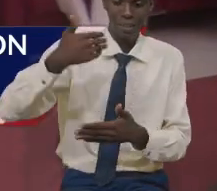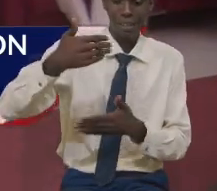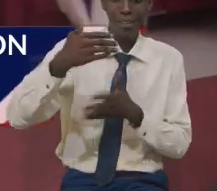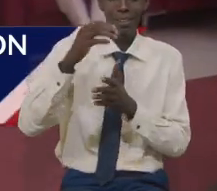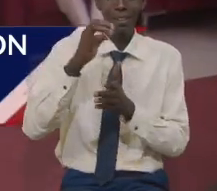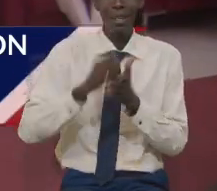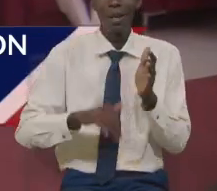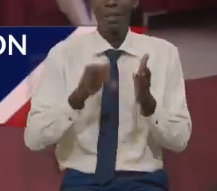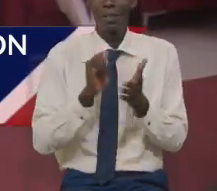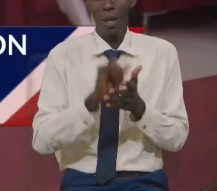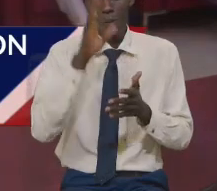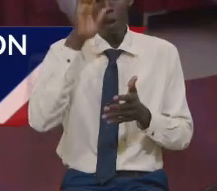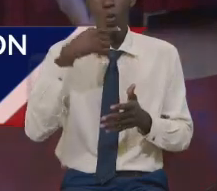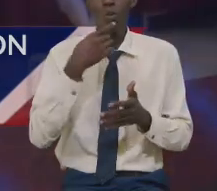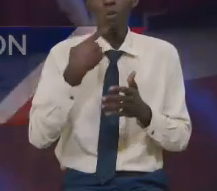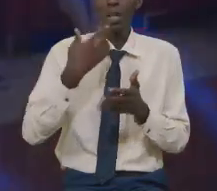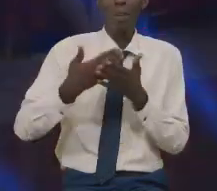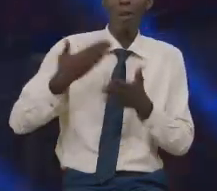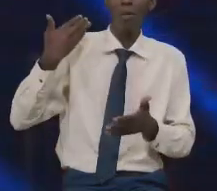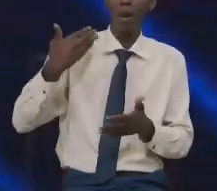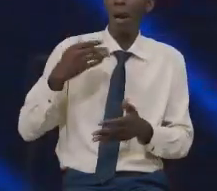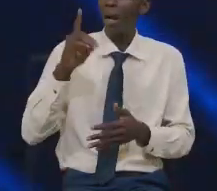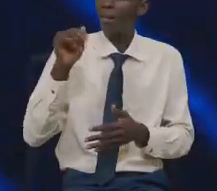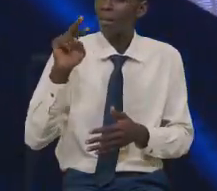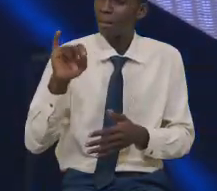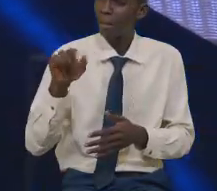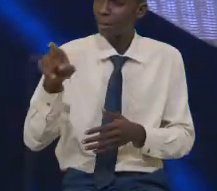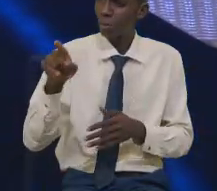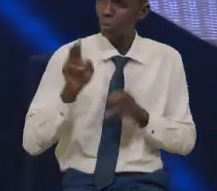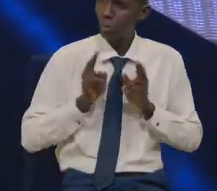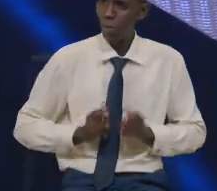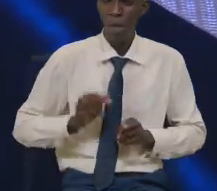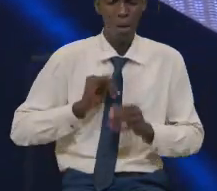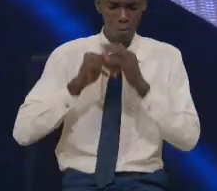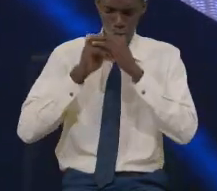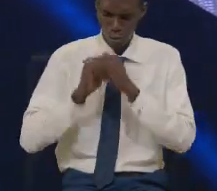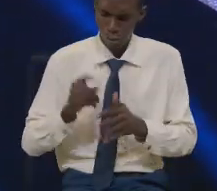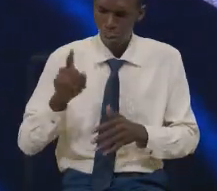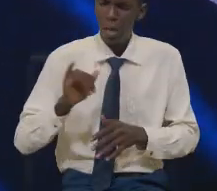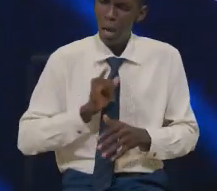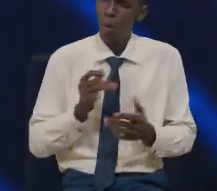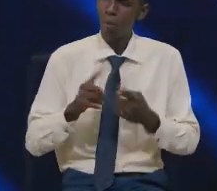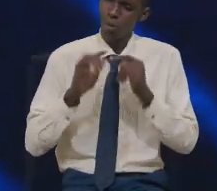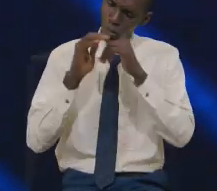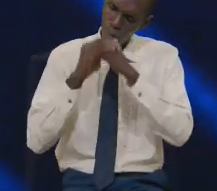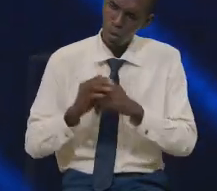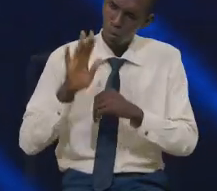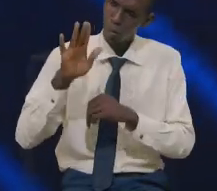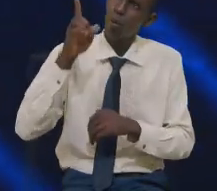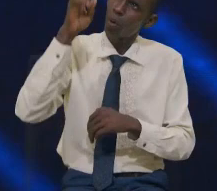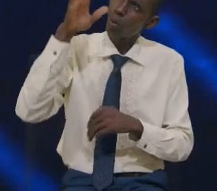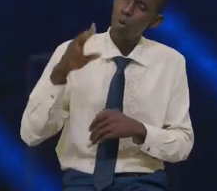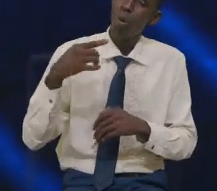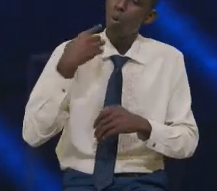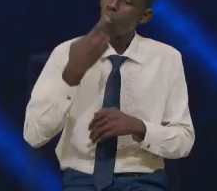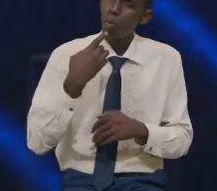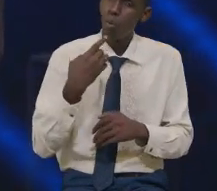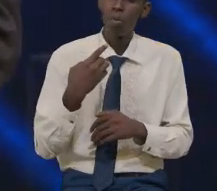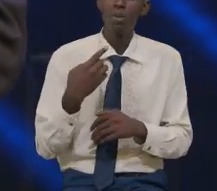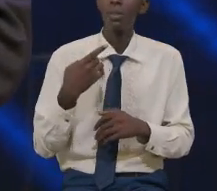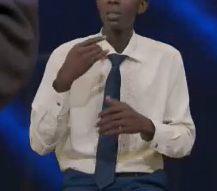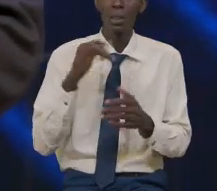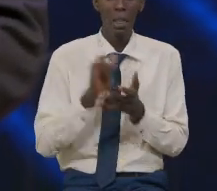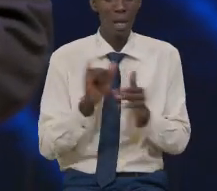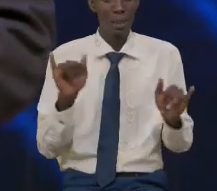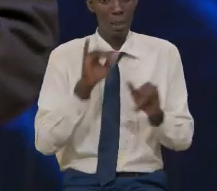man who had said, Daniel, I worship you, and I want to worship your God. The very one who has said, there is no God like